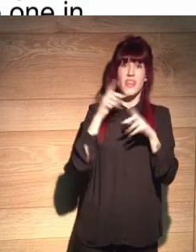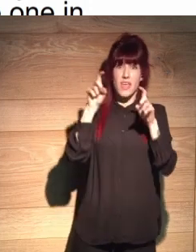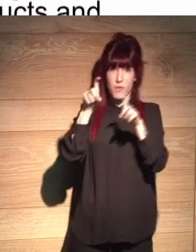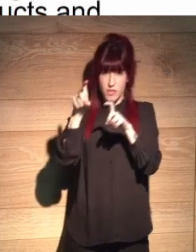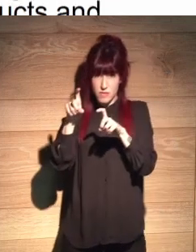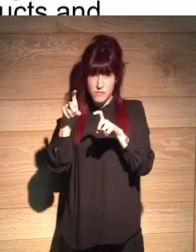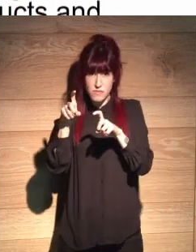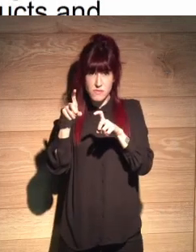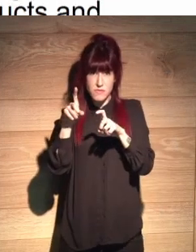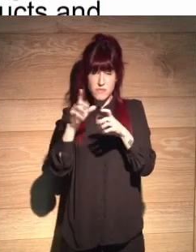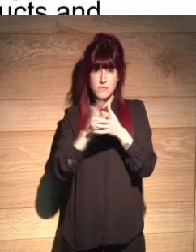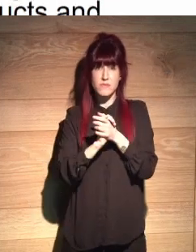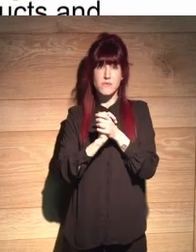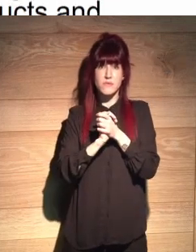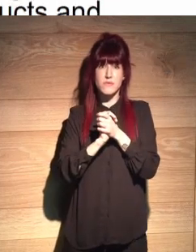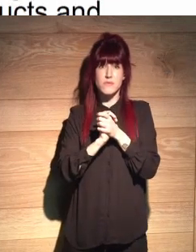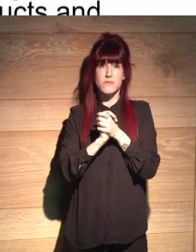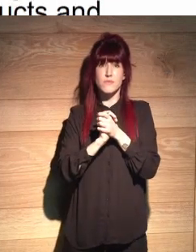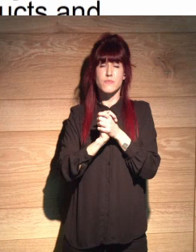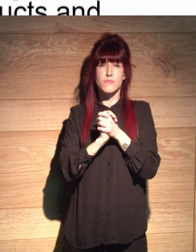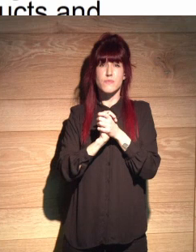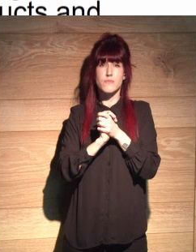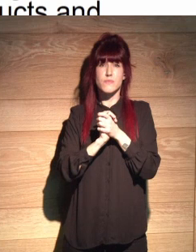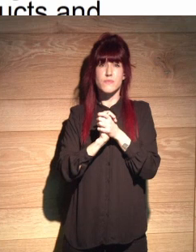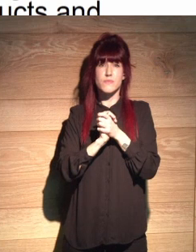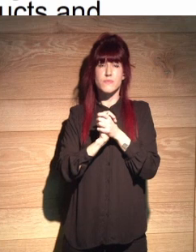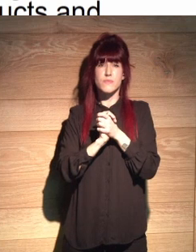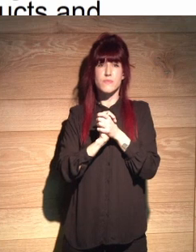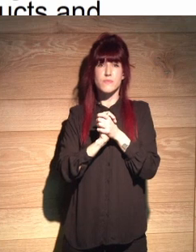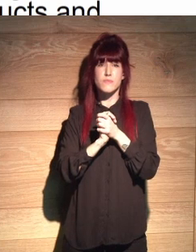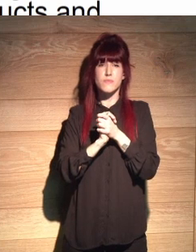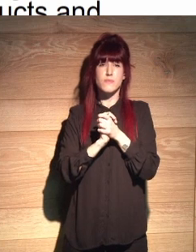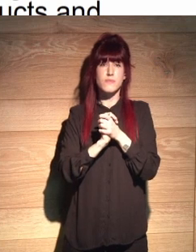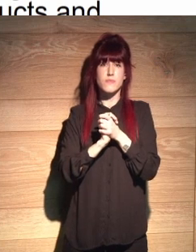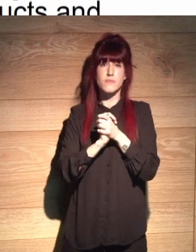And for the economic and innovation